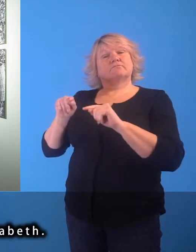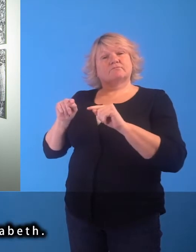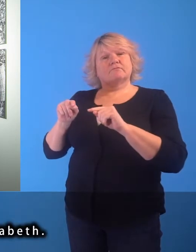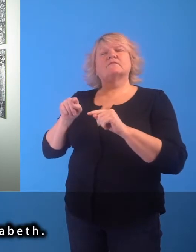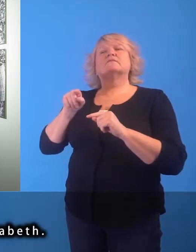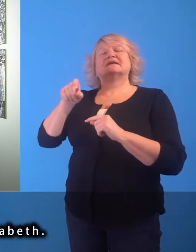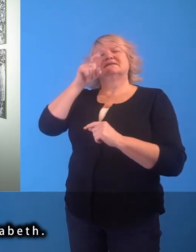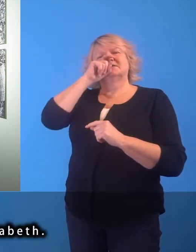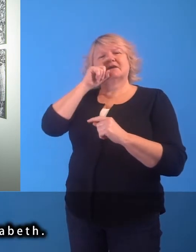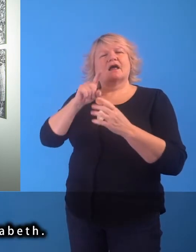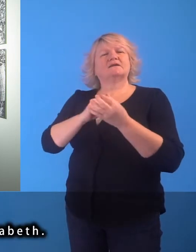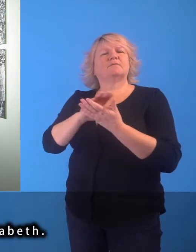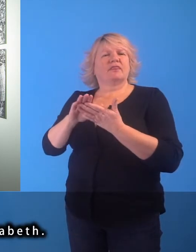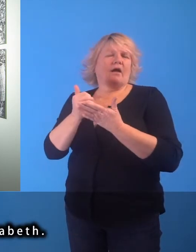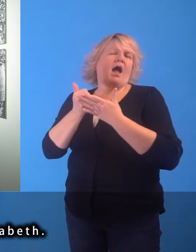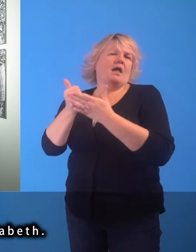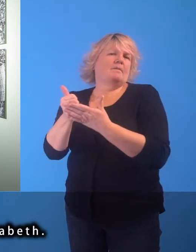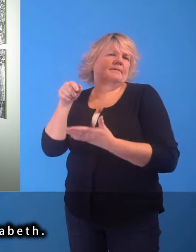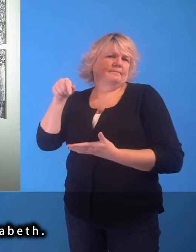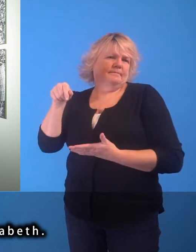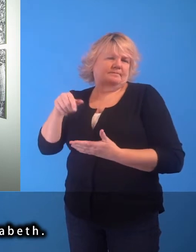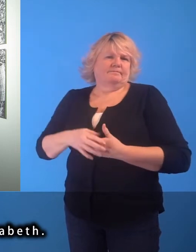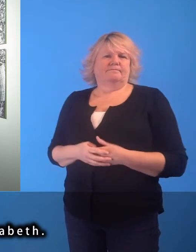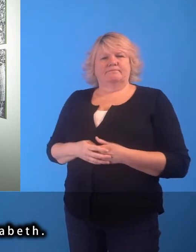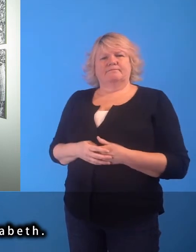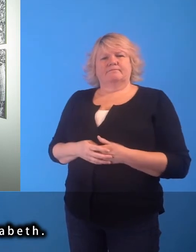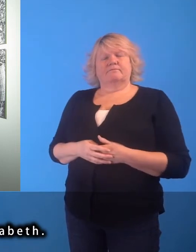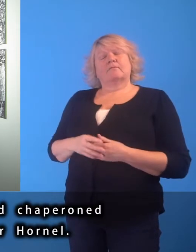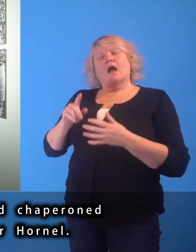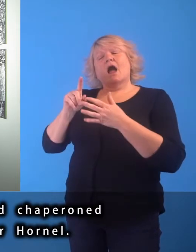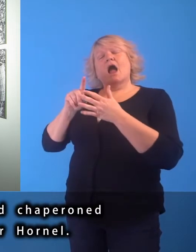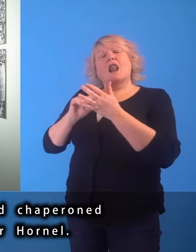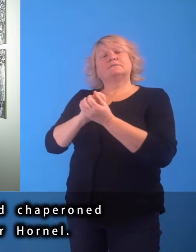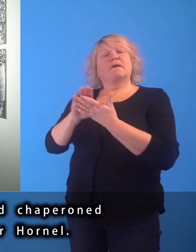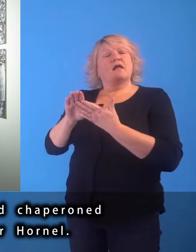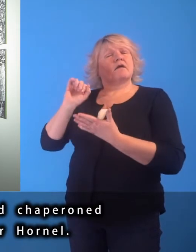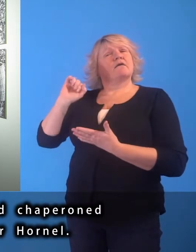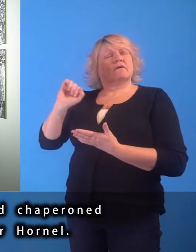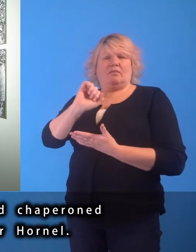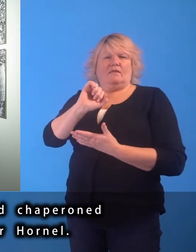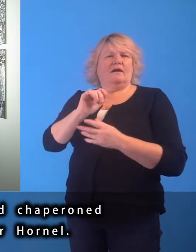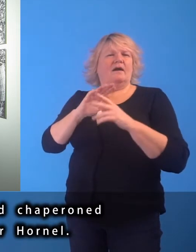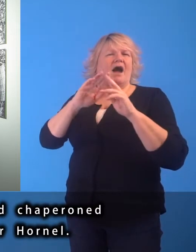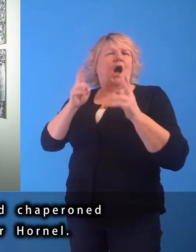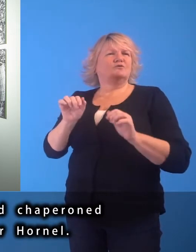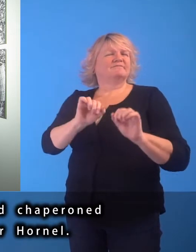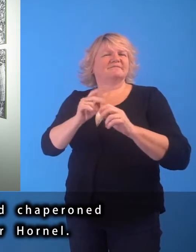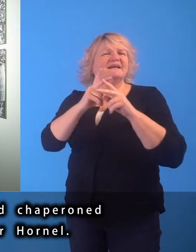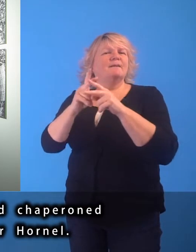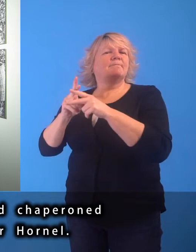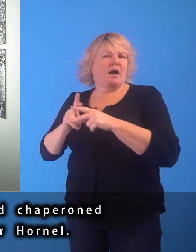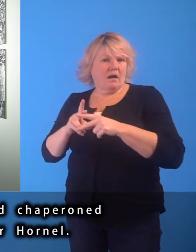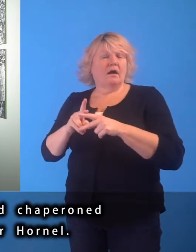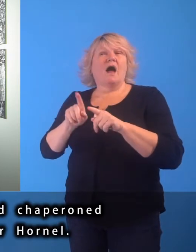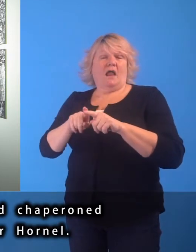In this, he was assisted by his sister Elizabeth. Elizabeth was his housekeeper and